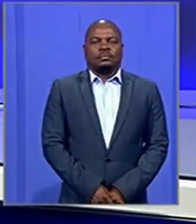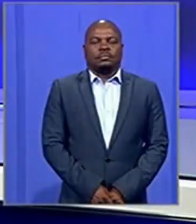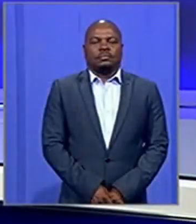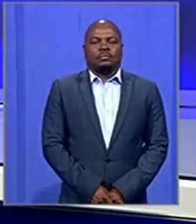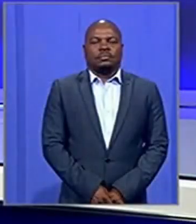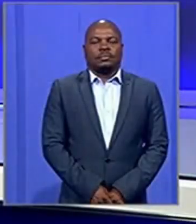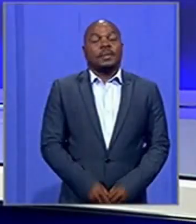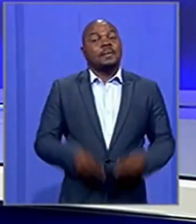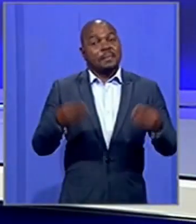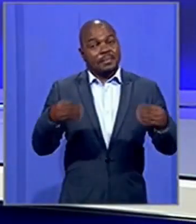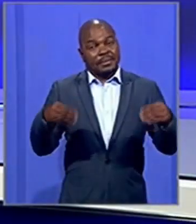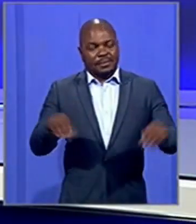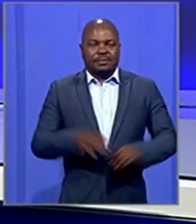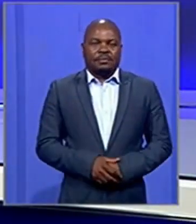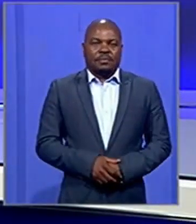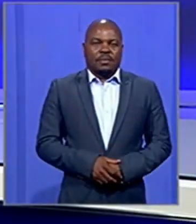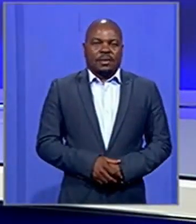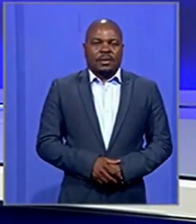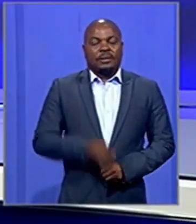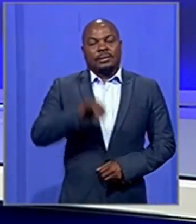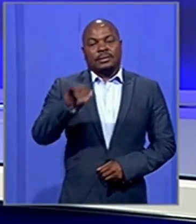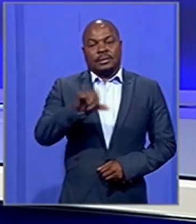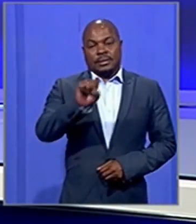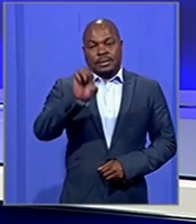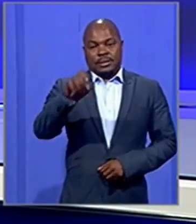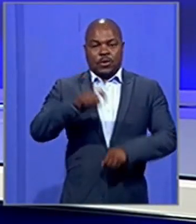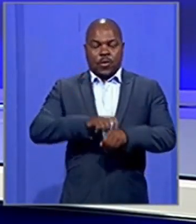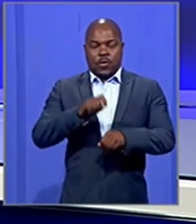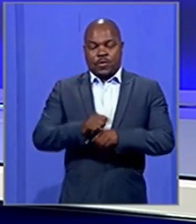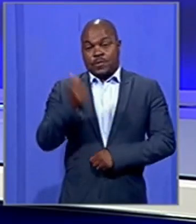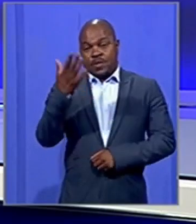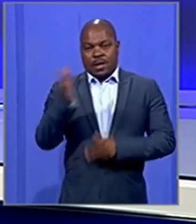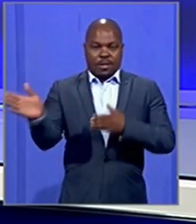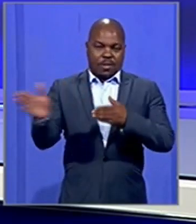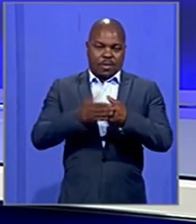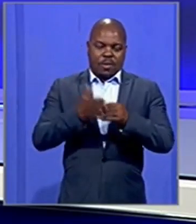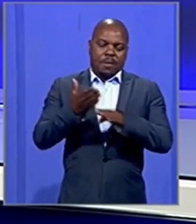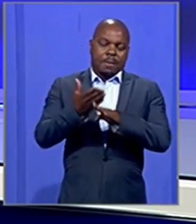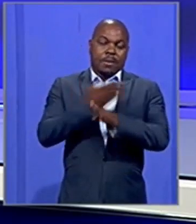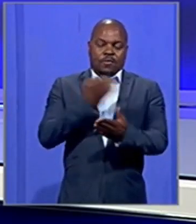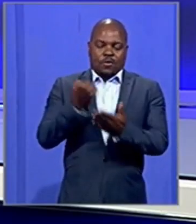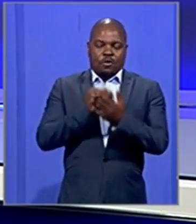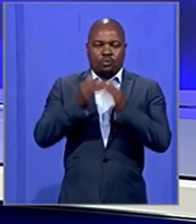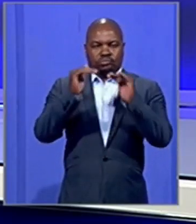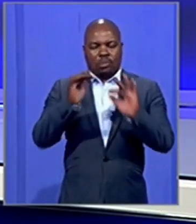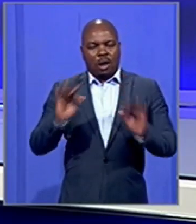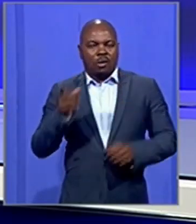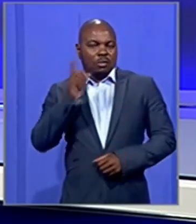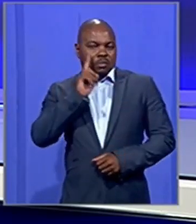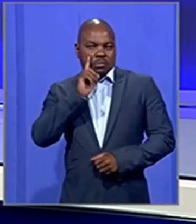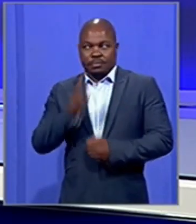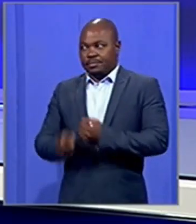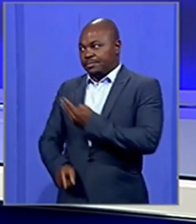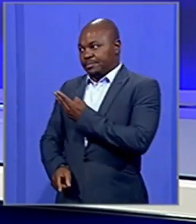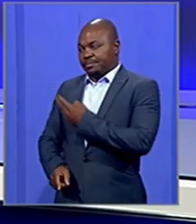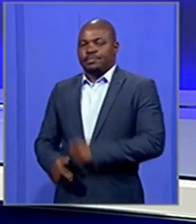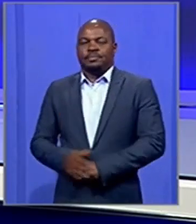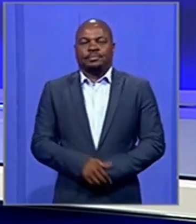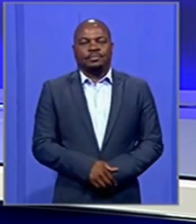Tša kgwebo bjale a re boneng ka boripana gore mebaraka e be eme bjang ge JSE e tswalela pijana ka